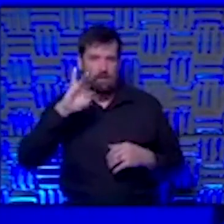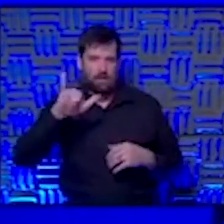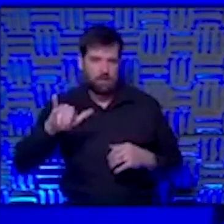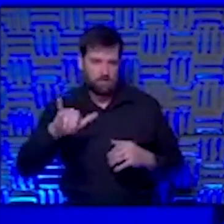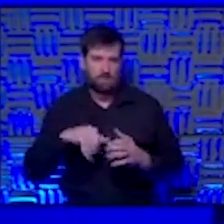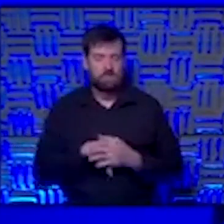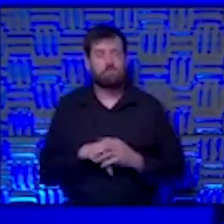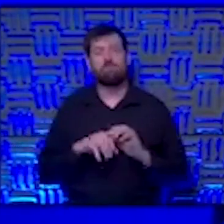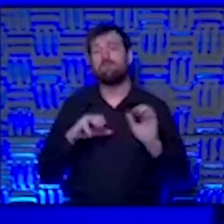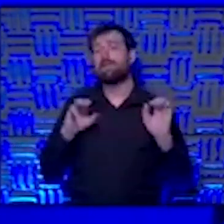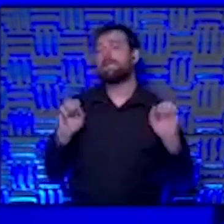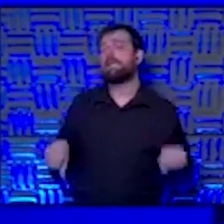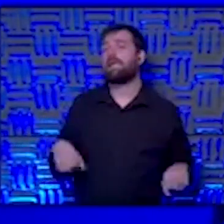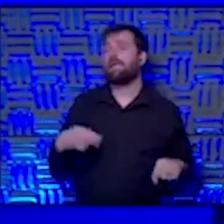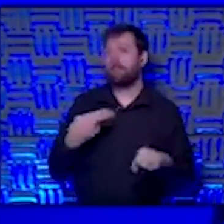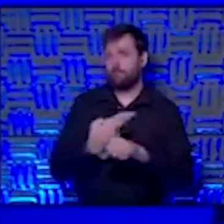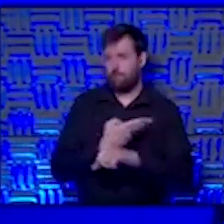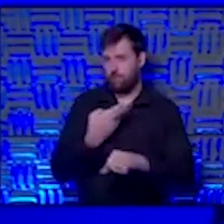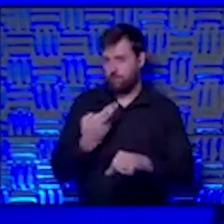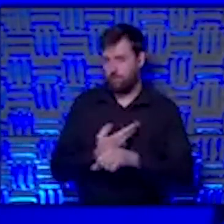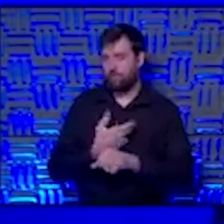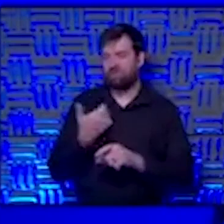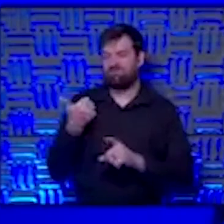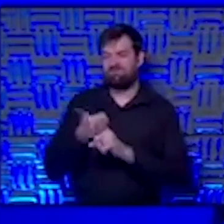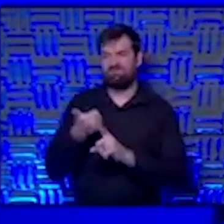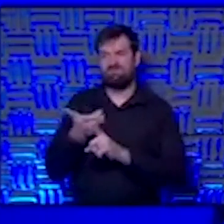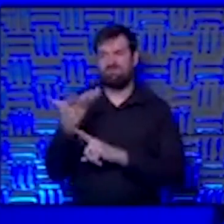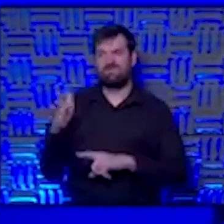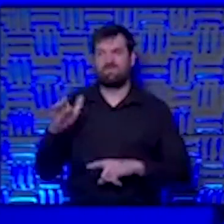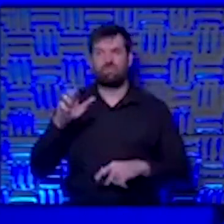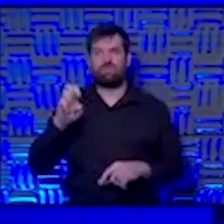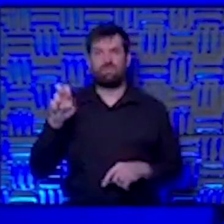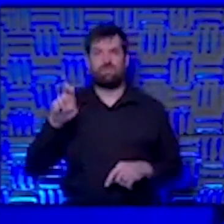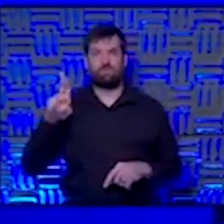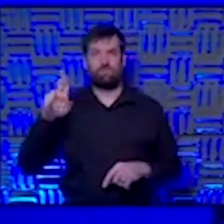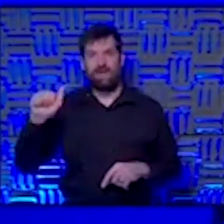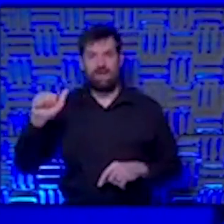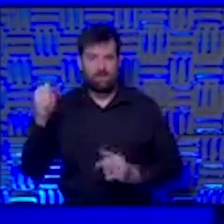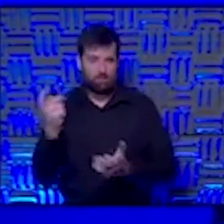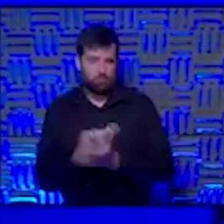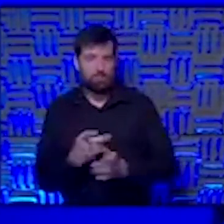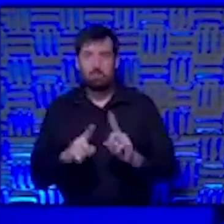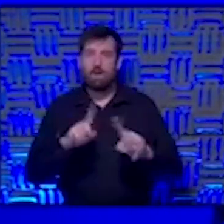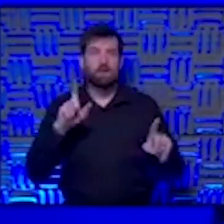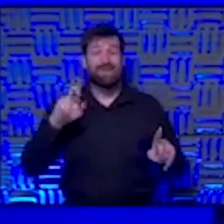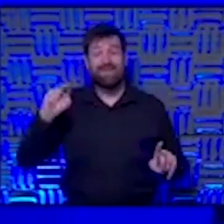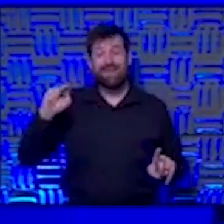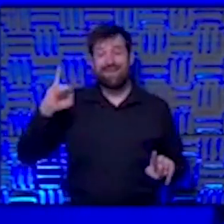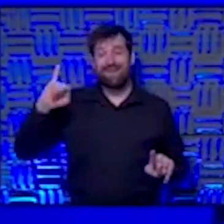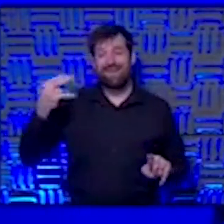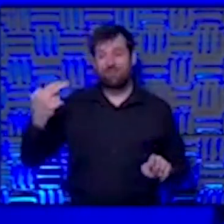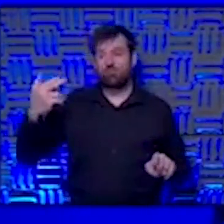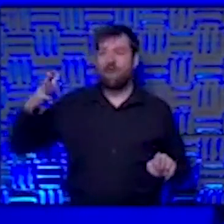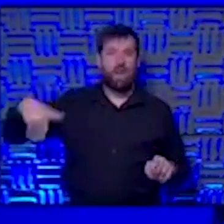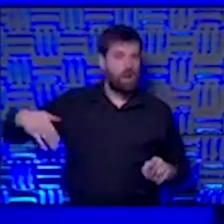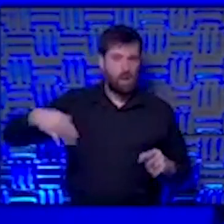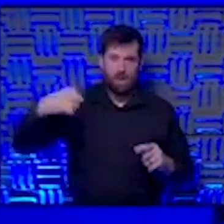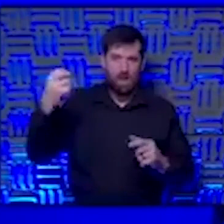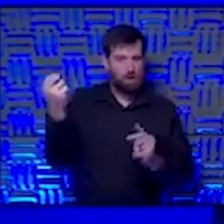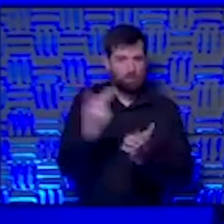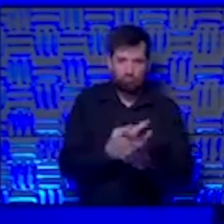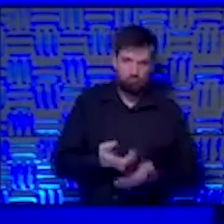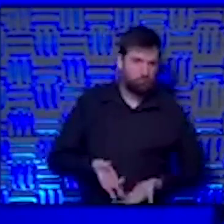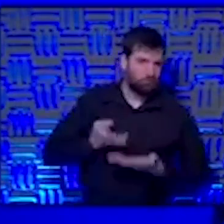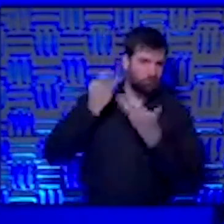use that has been EUA approved but is not recommended by the NIH at this point. There is not enough information for